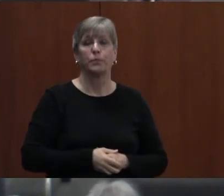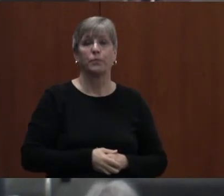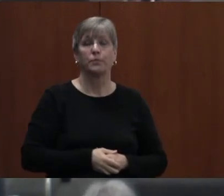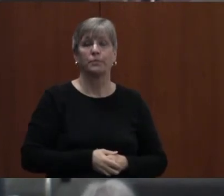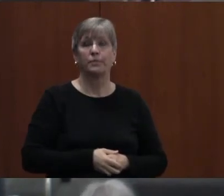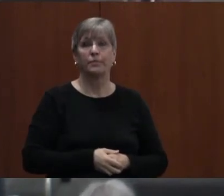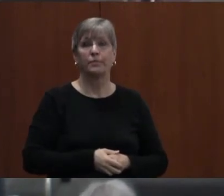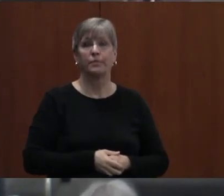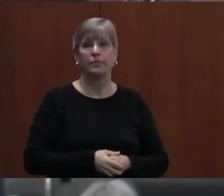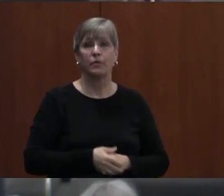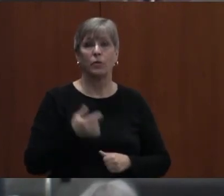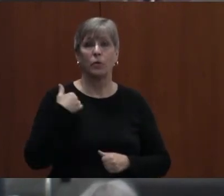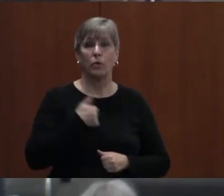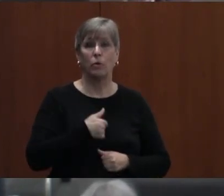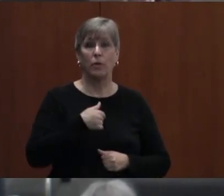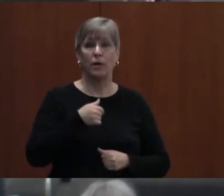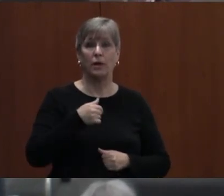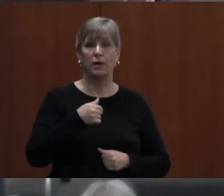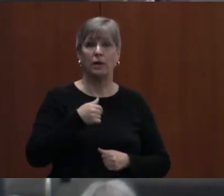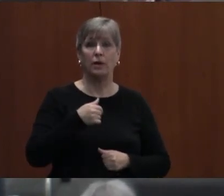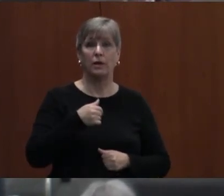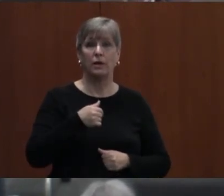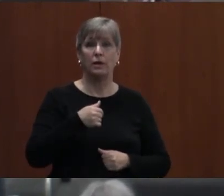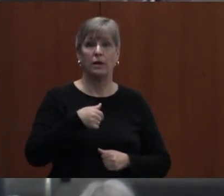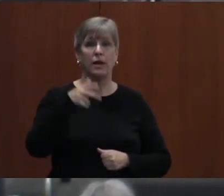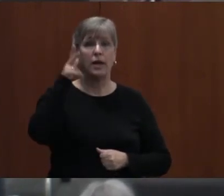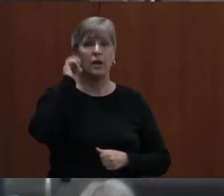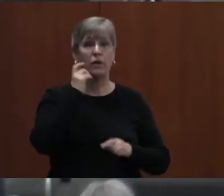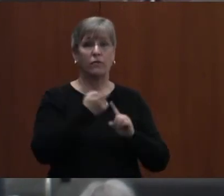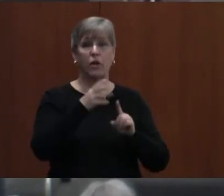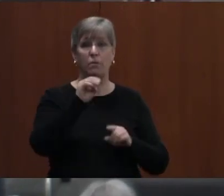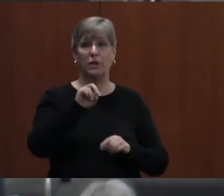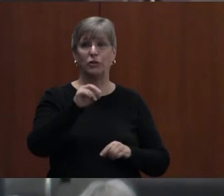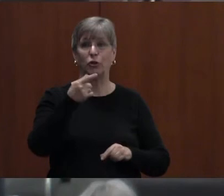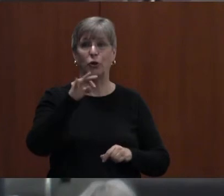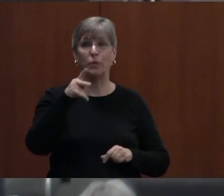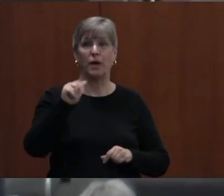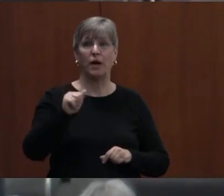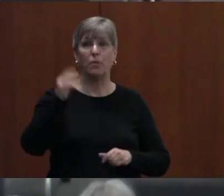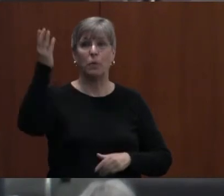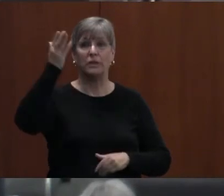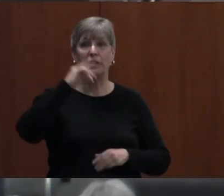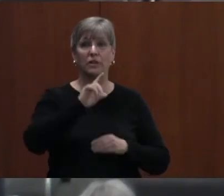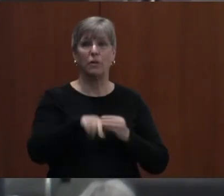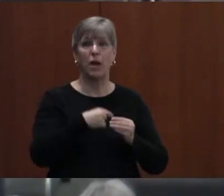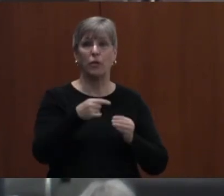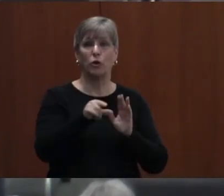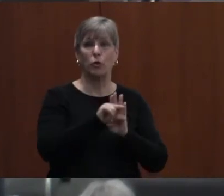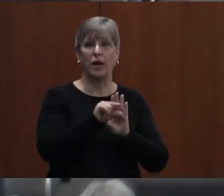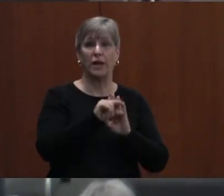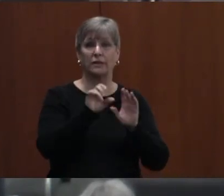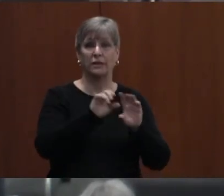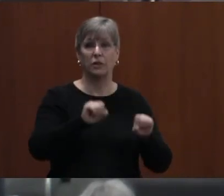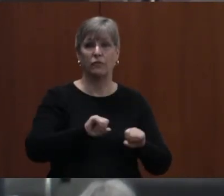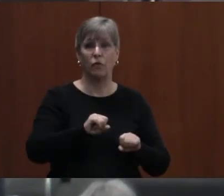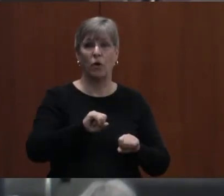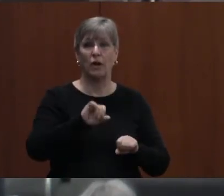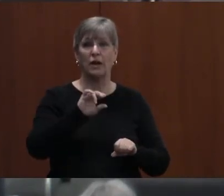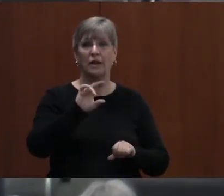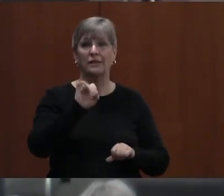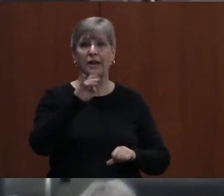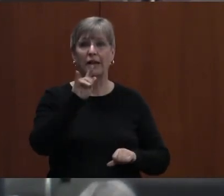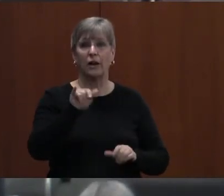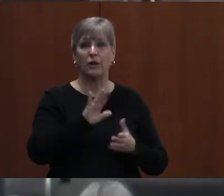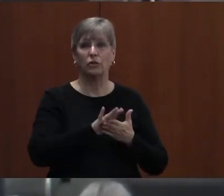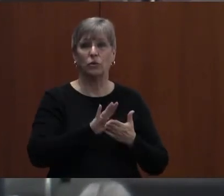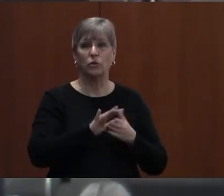that. And we will be hearing from Mr. Gupta on a presentation about the grading system for secondary schools.